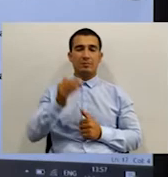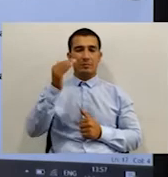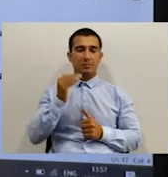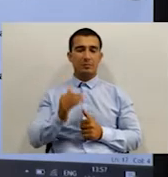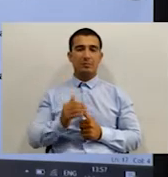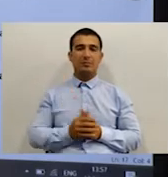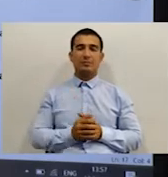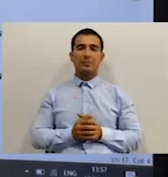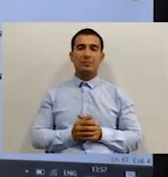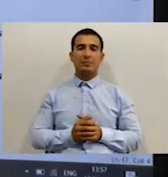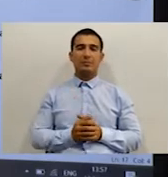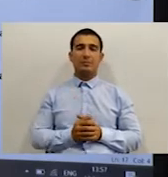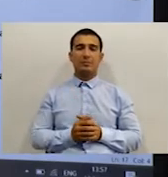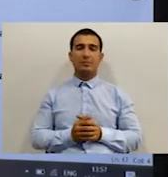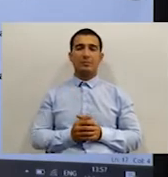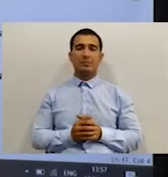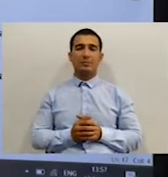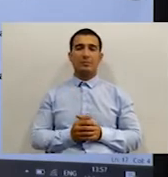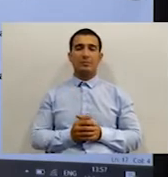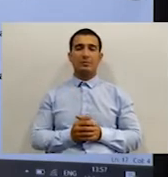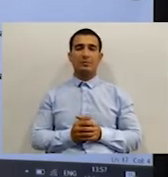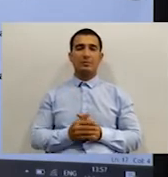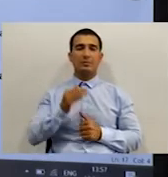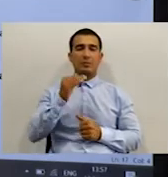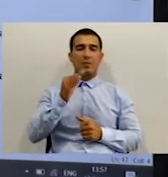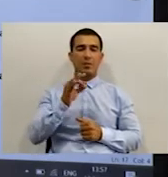yozaman. Pastga esa